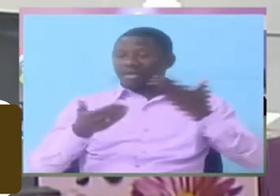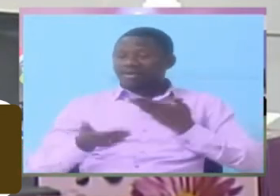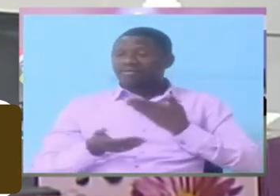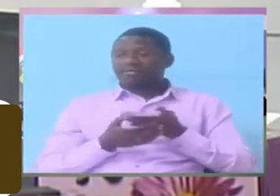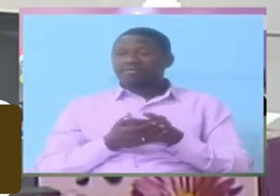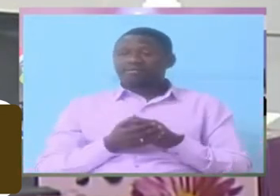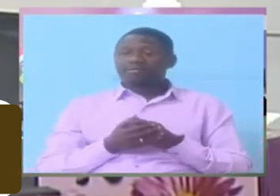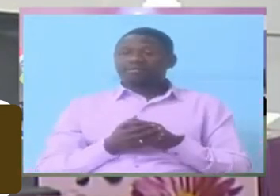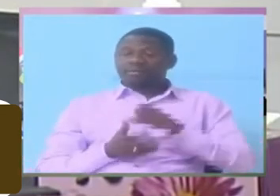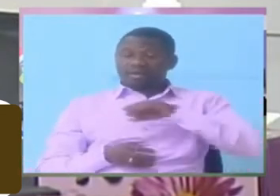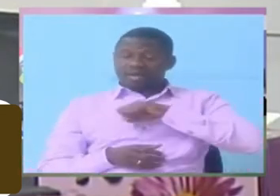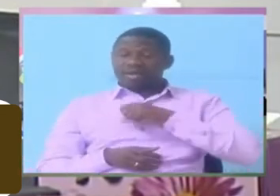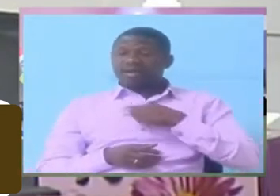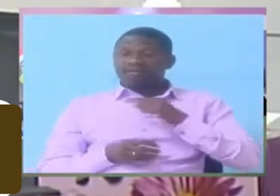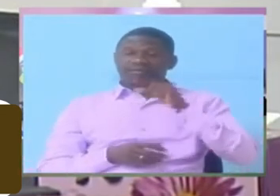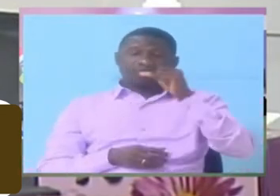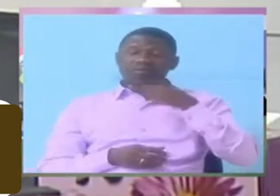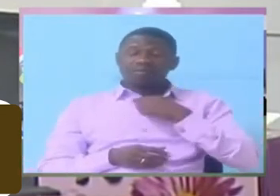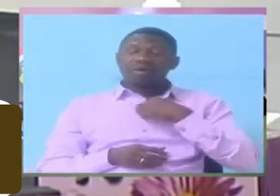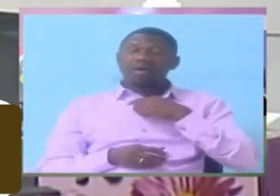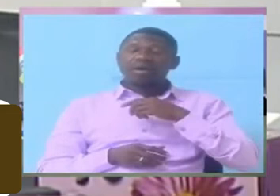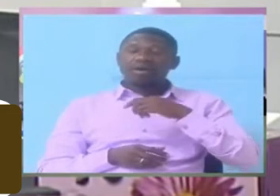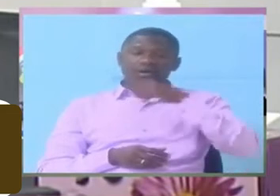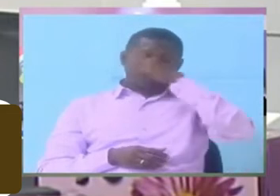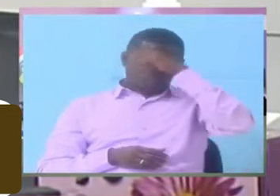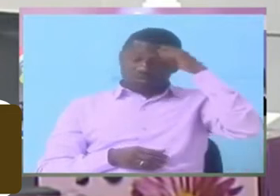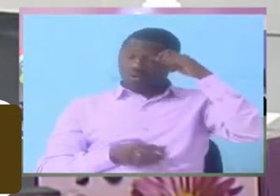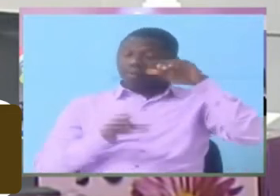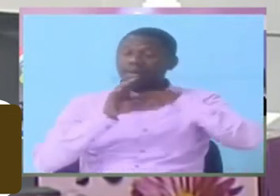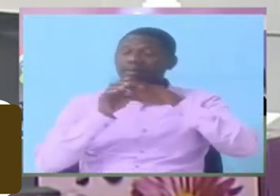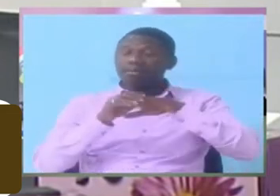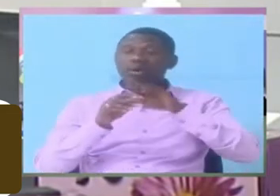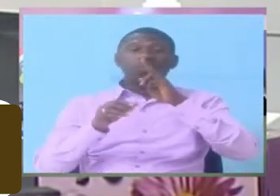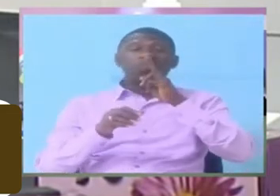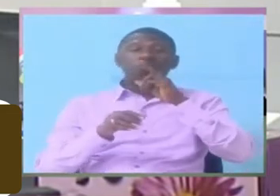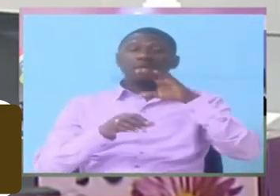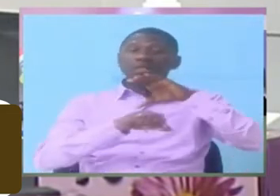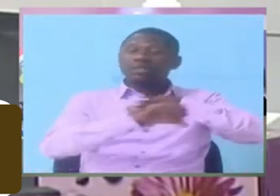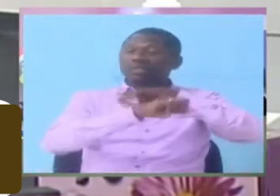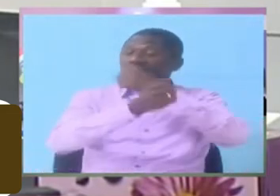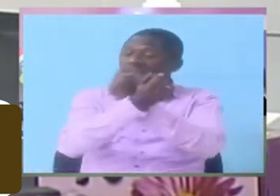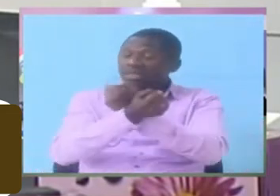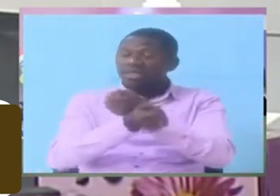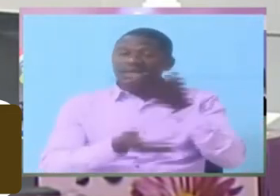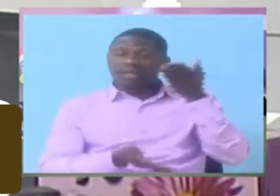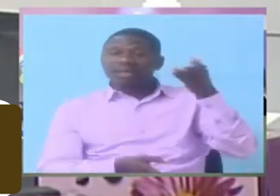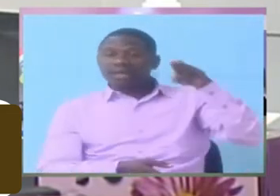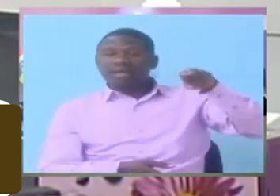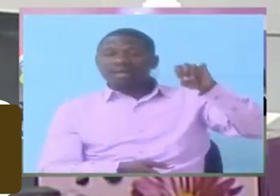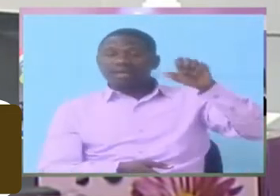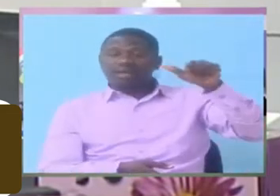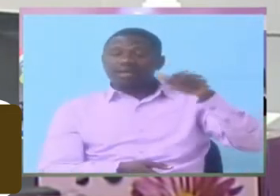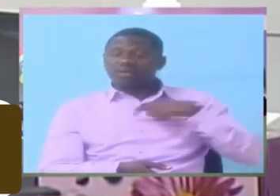I personally had few of my officers detained at the NIA. And one of them is a